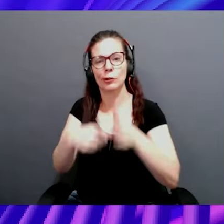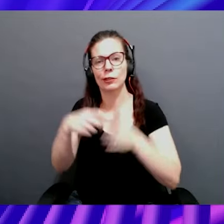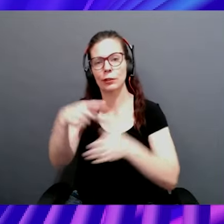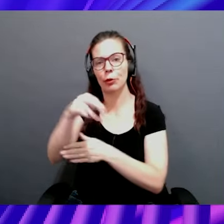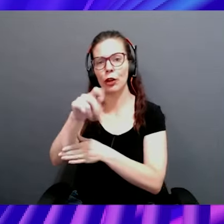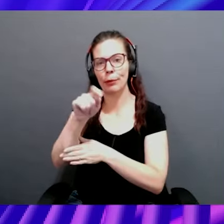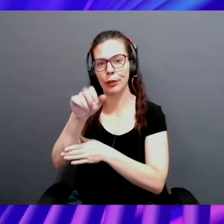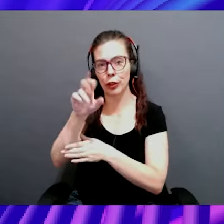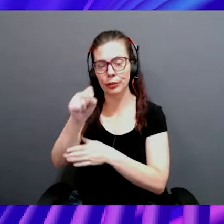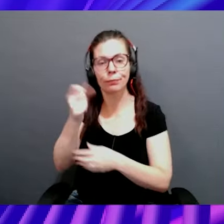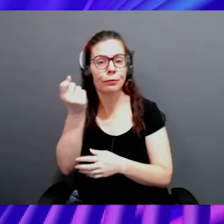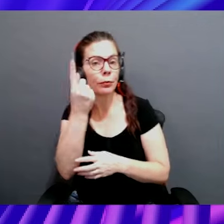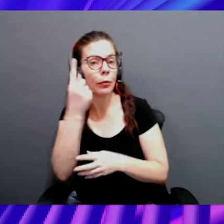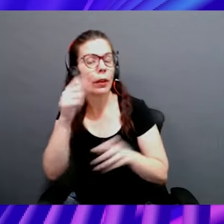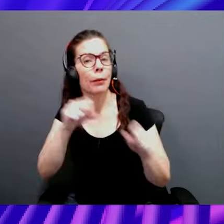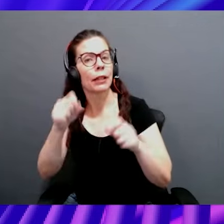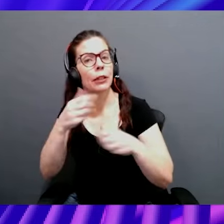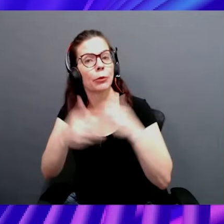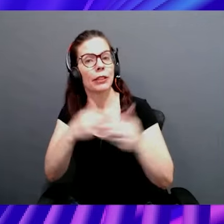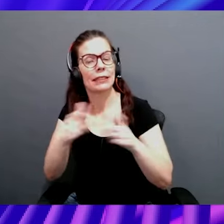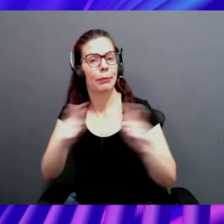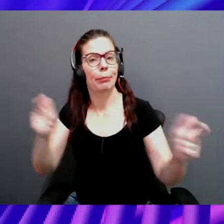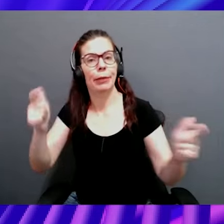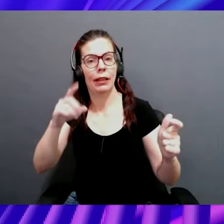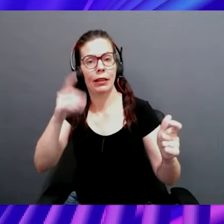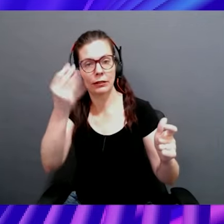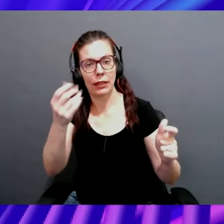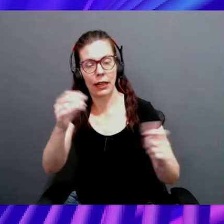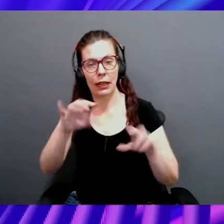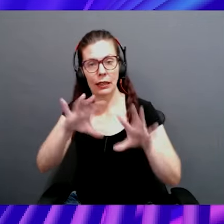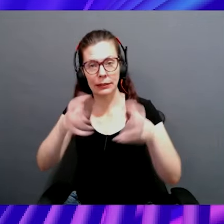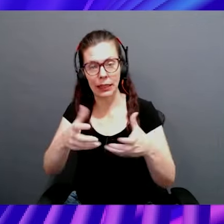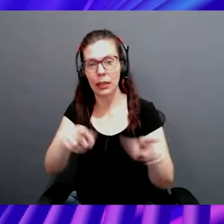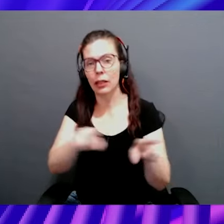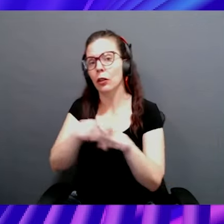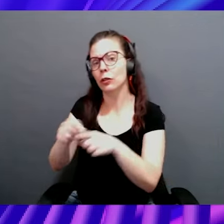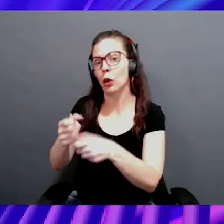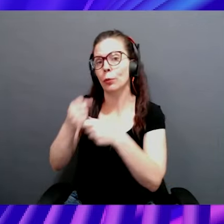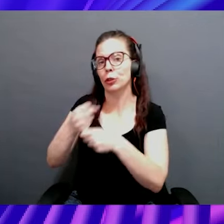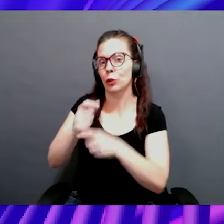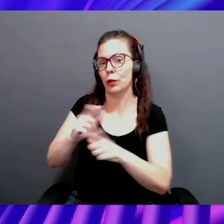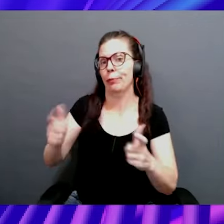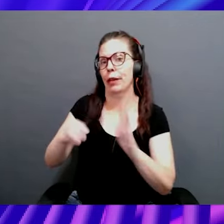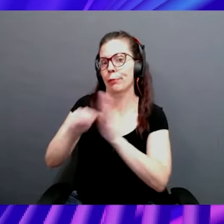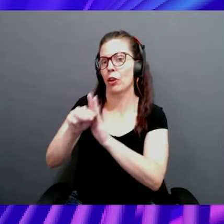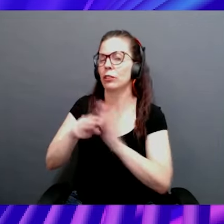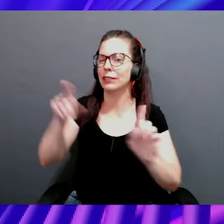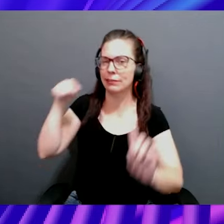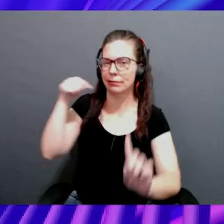to process larger data sets and produce large models is, of course, bound by the underlying compute, and specifically by the amount of memory you